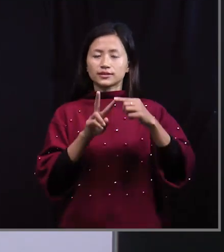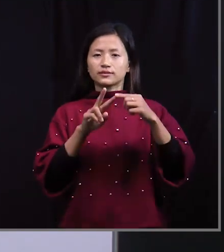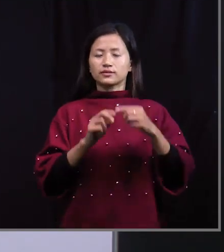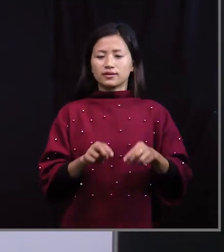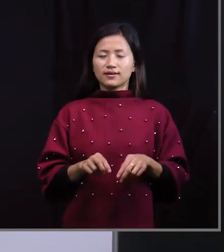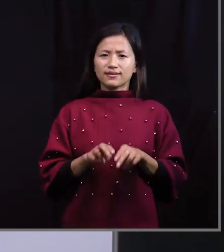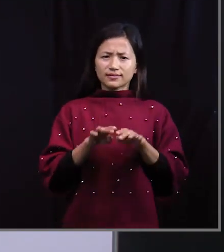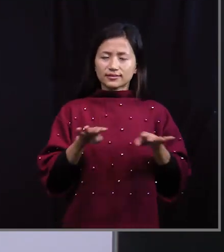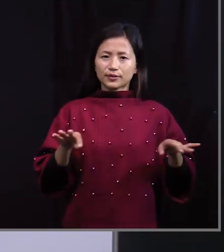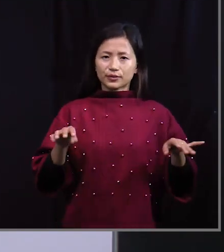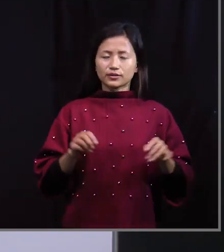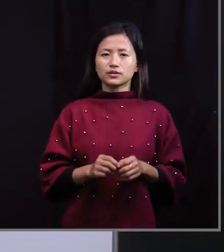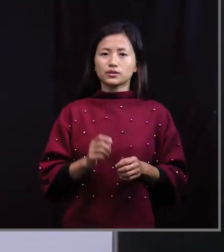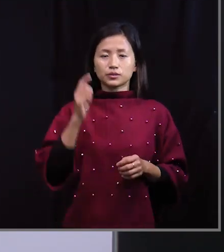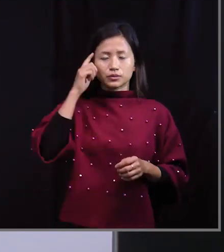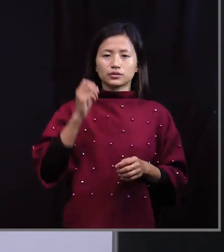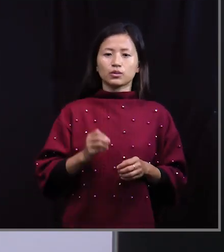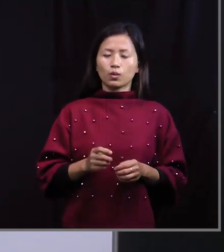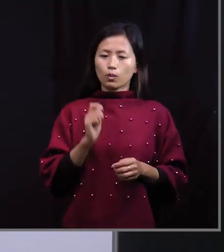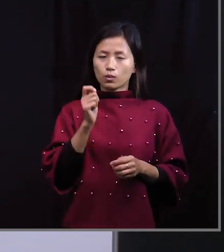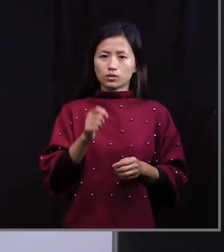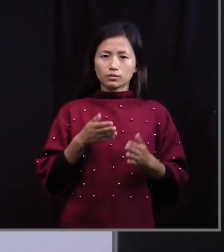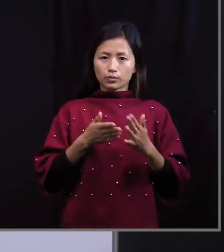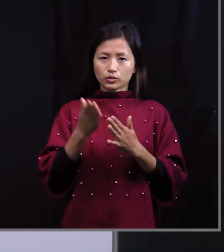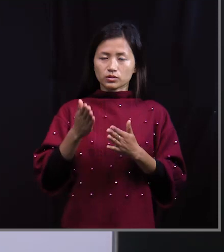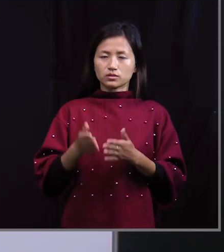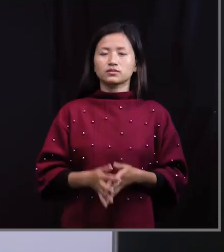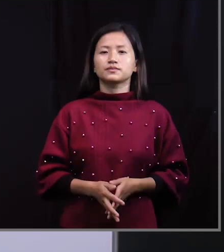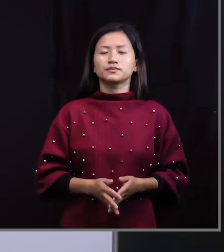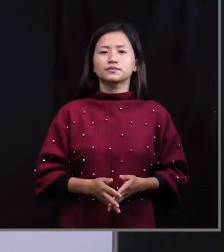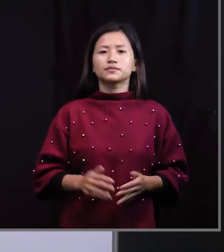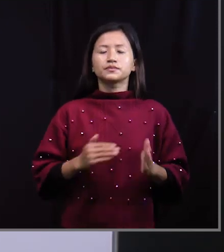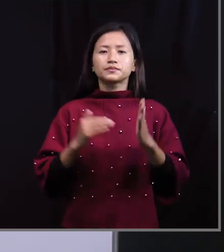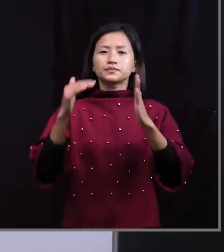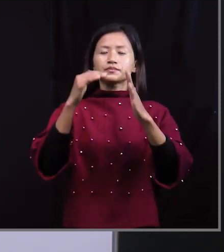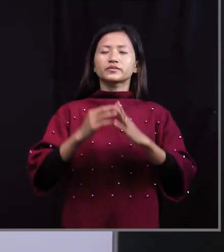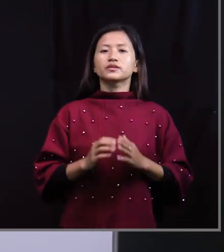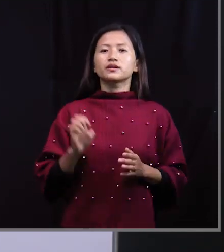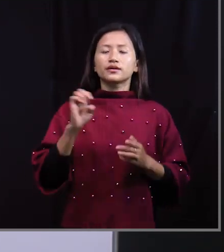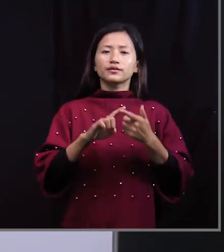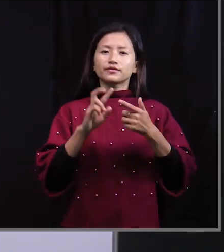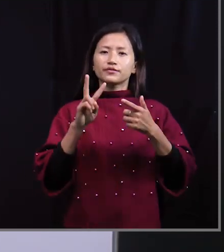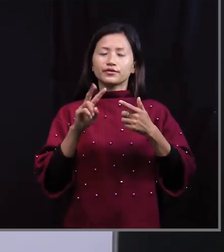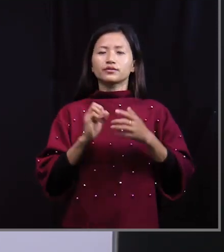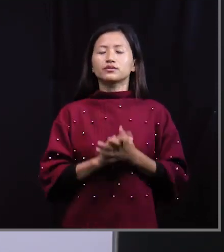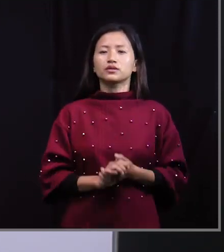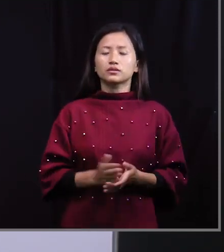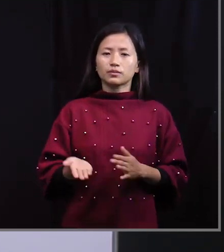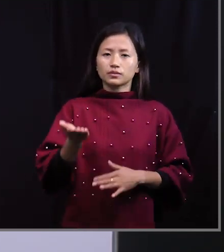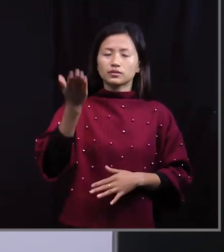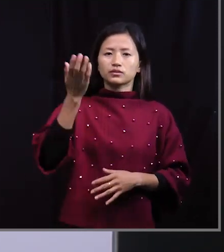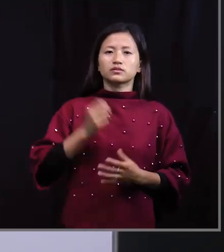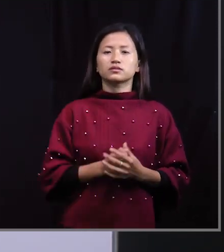to word processors. So technology, with the change in environment, technology also upgrades